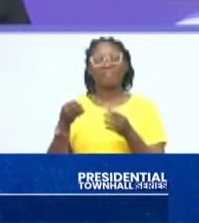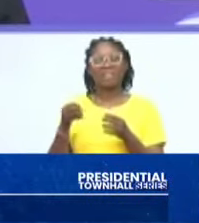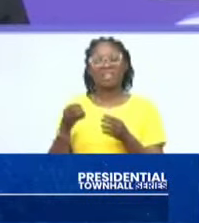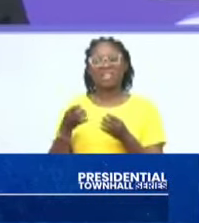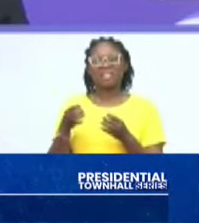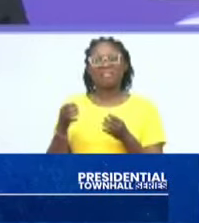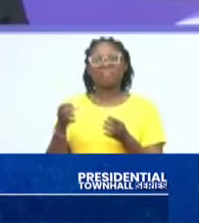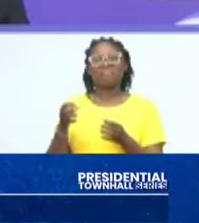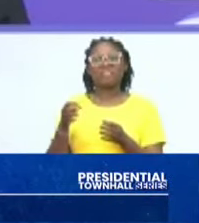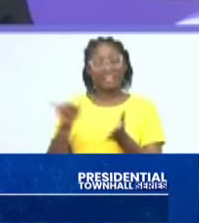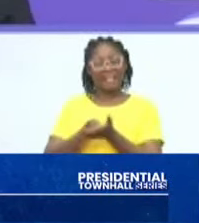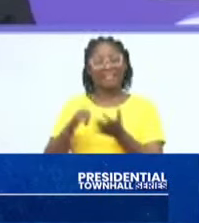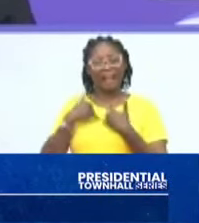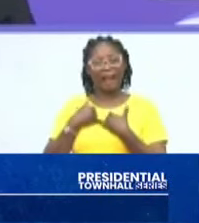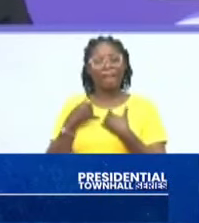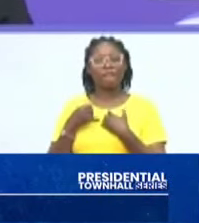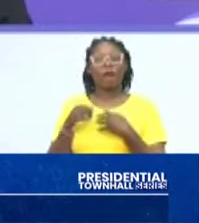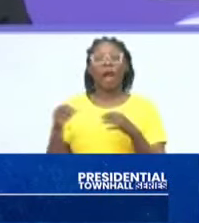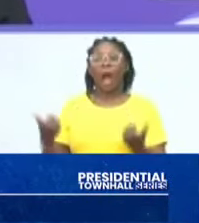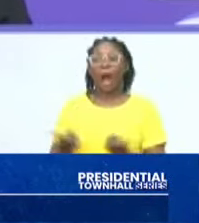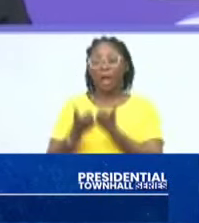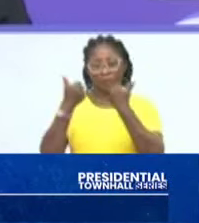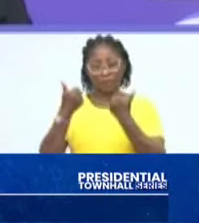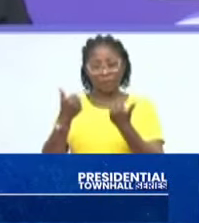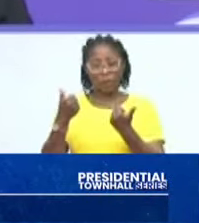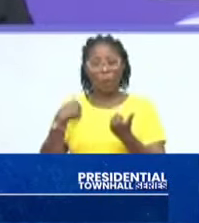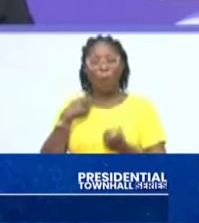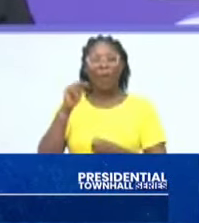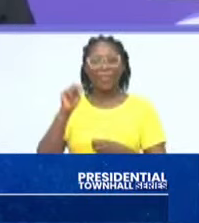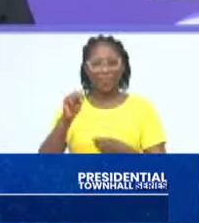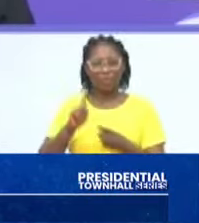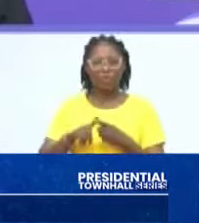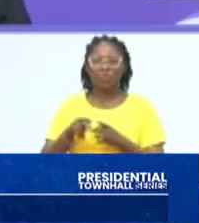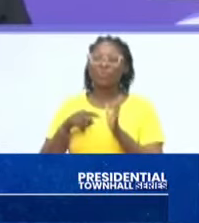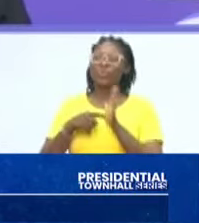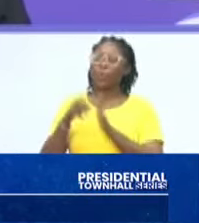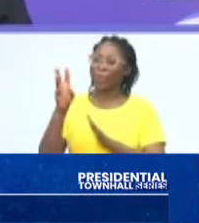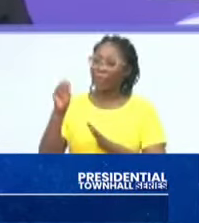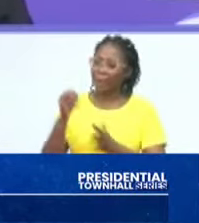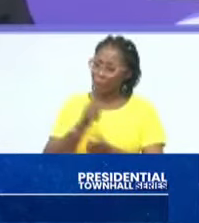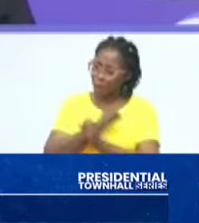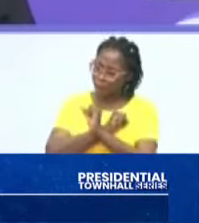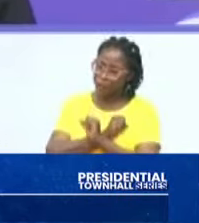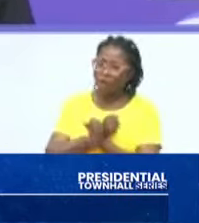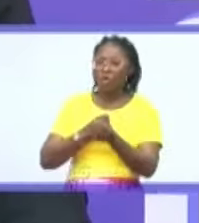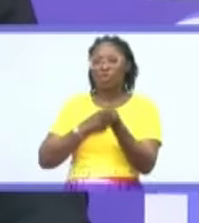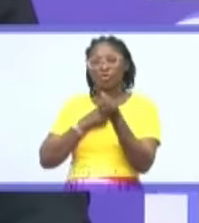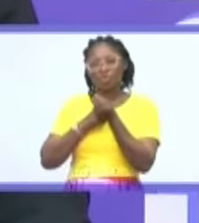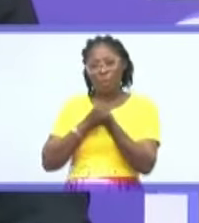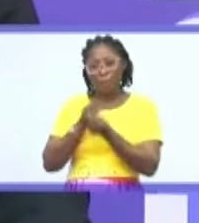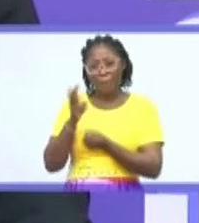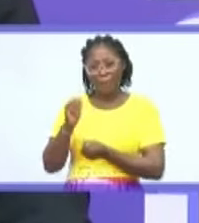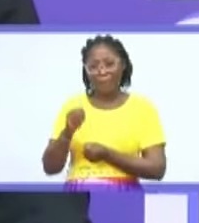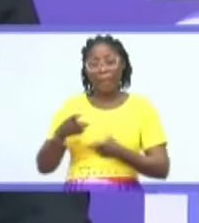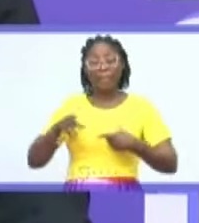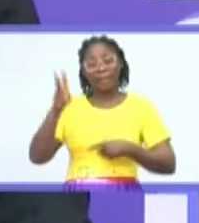ordinary accidents. We need to show them, support them, let them feel that